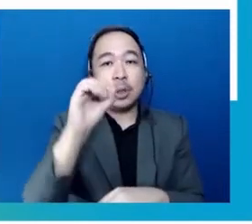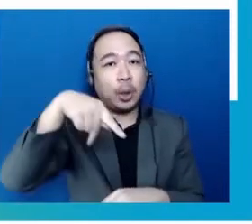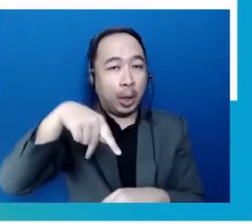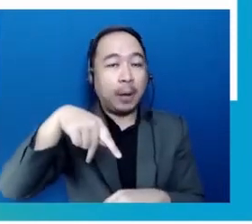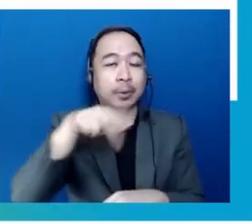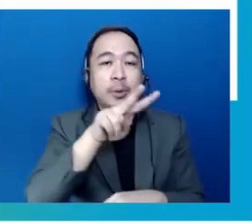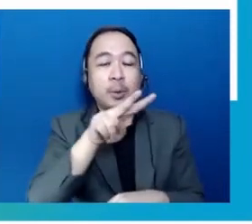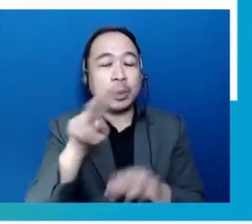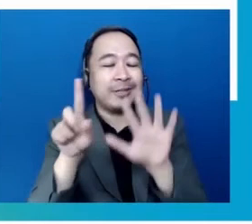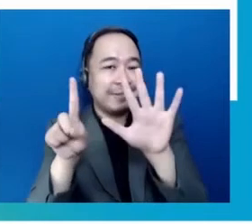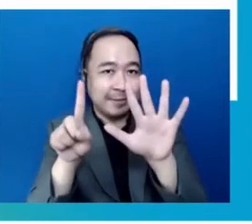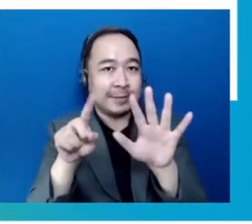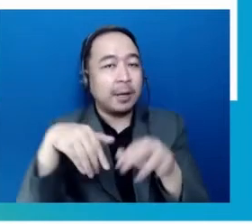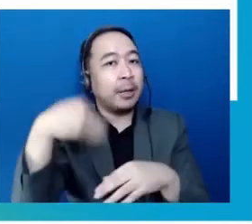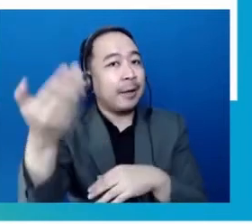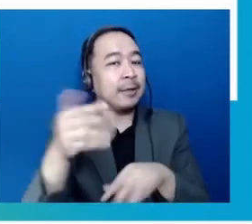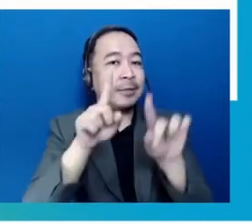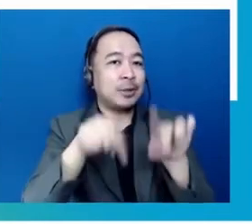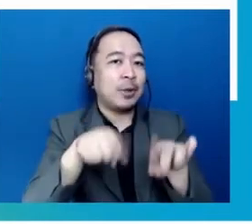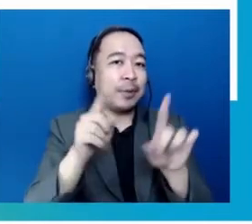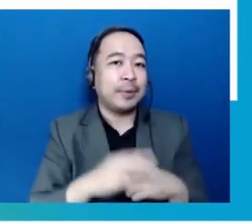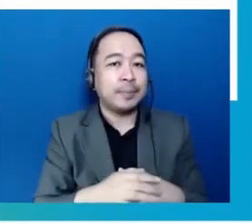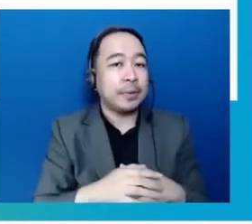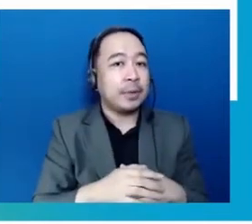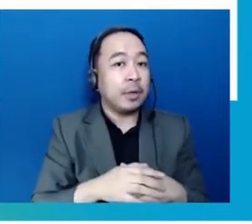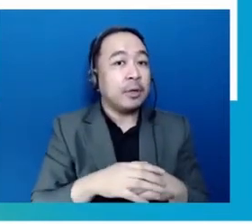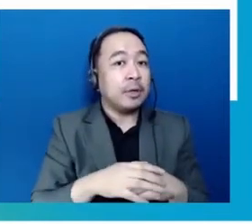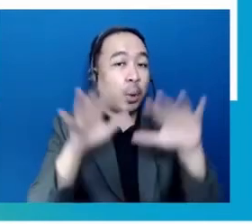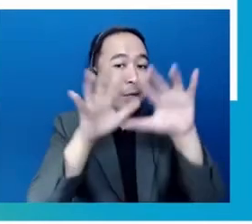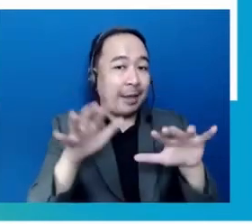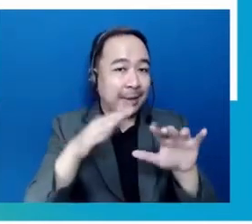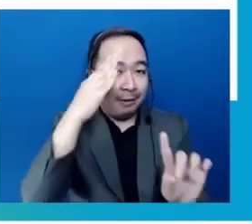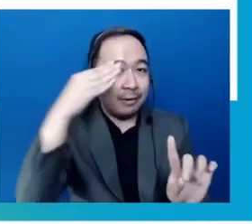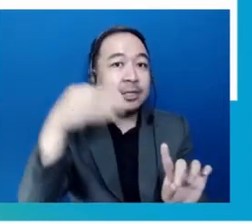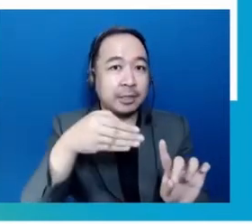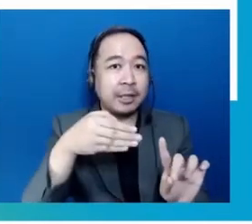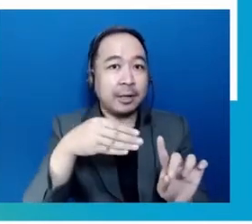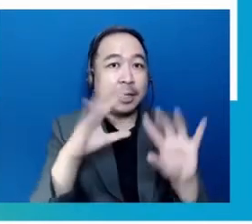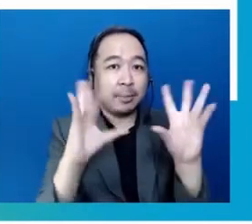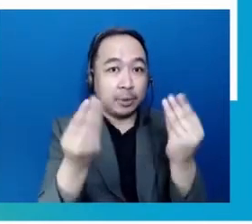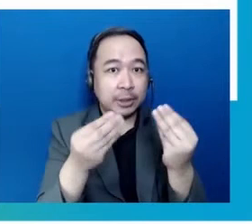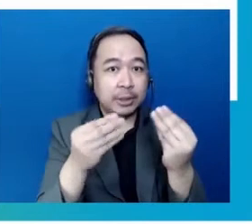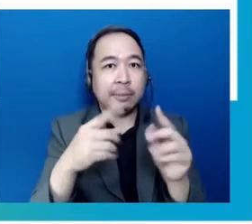The energy policy and the wider climate agenda are of primary importance to us at ADB.